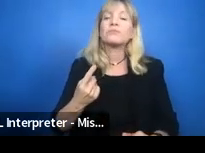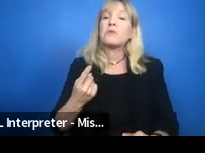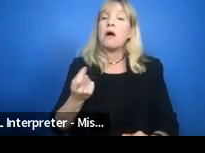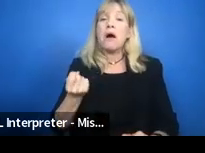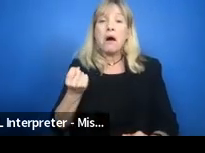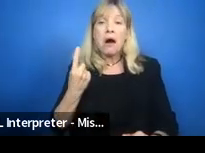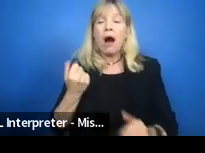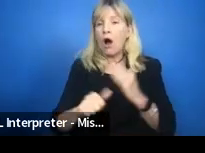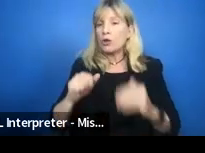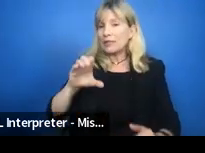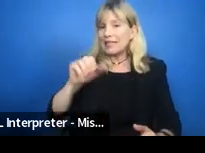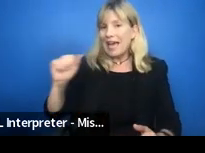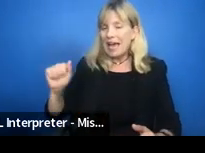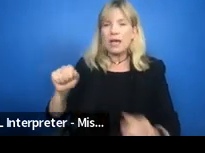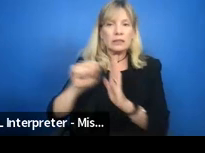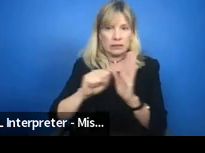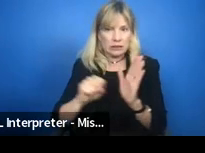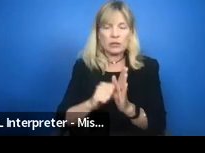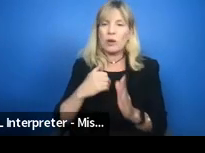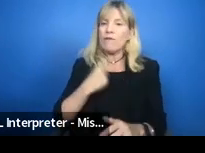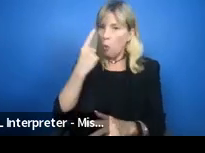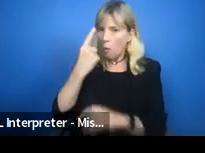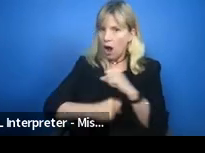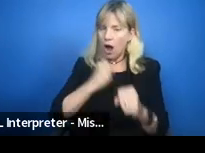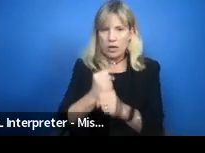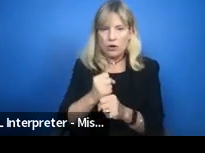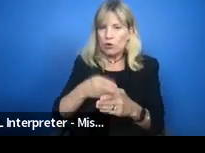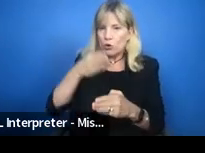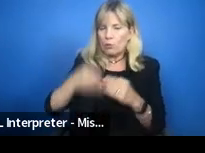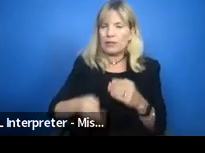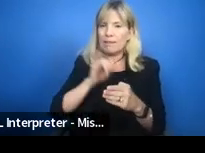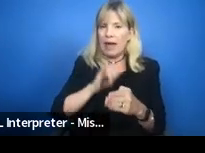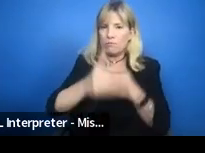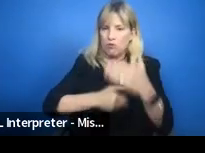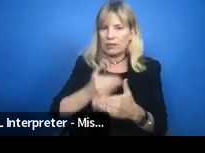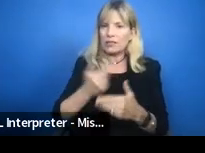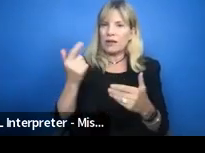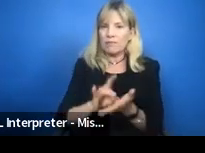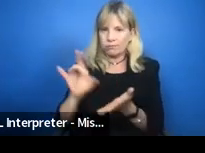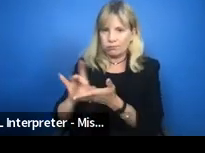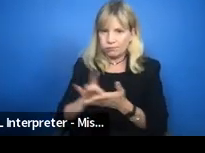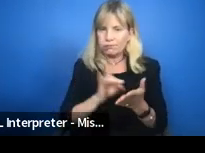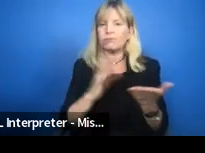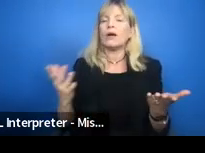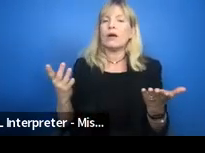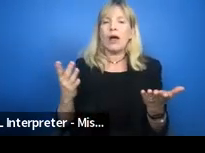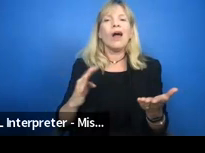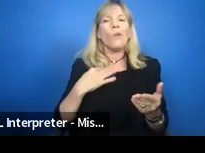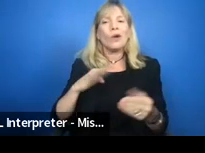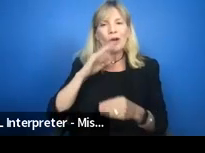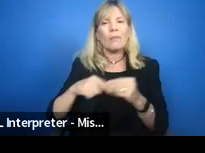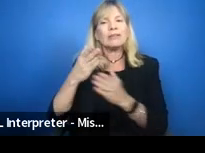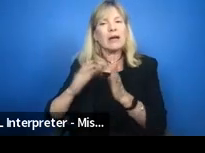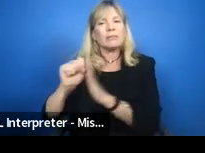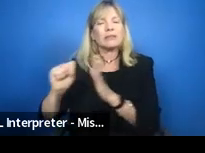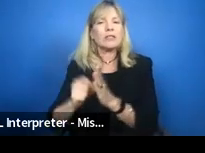Under CAA, states will have 1 year to complete the unwinding process, which, as we'll talk about, some states